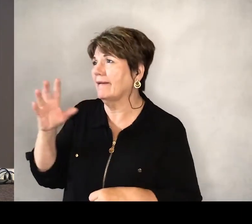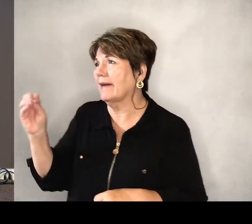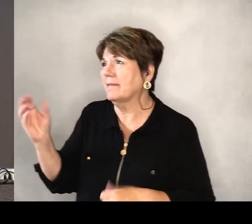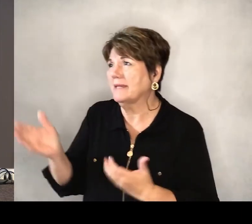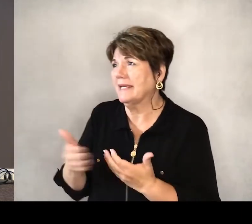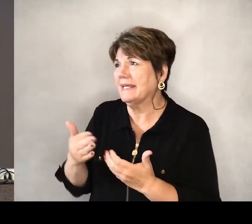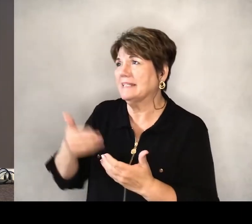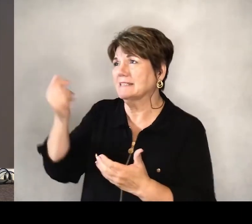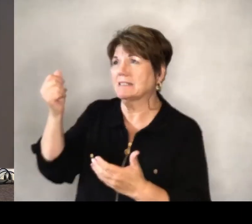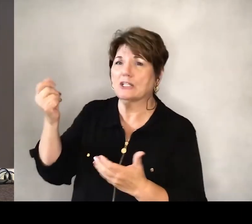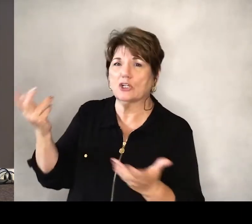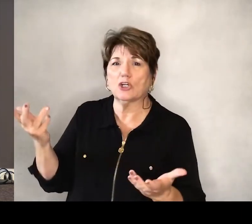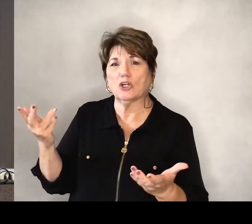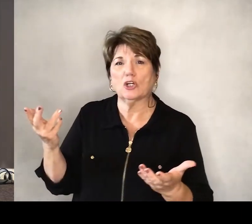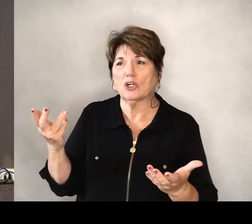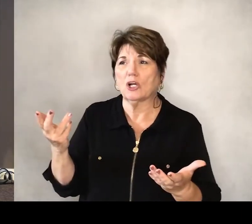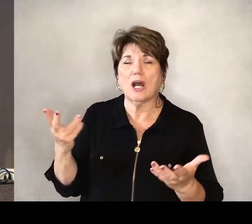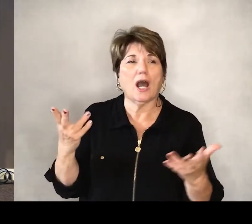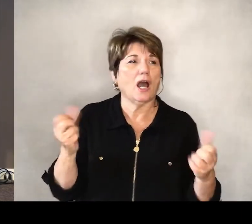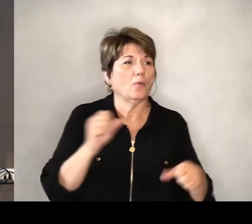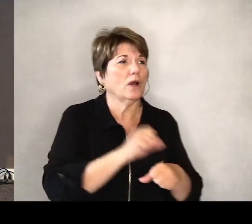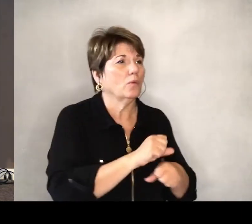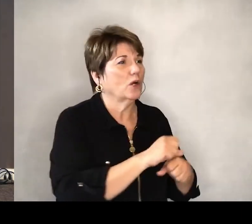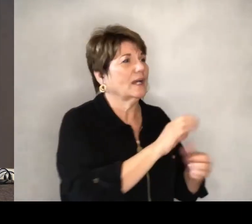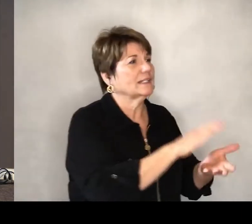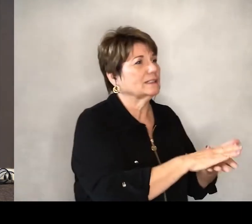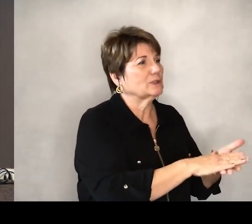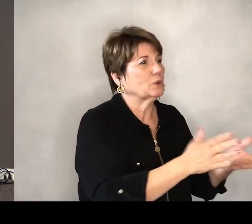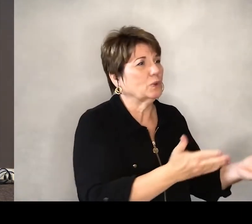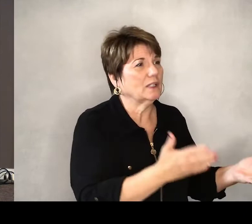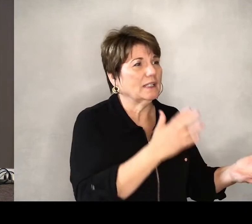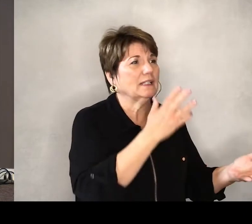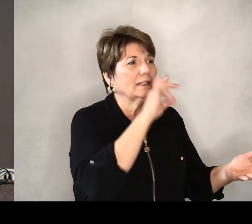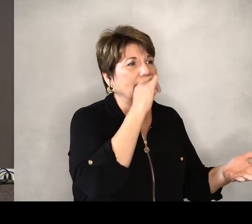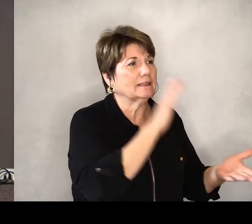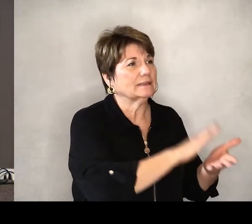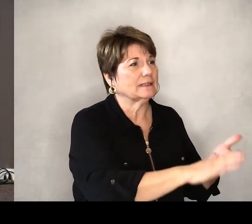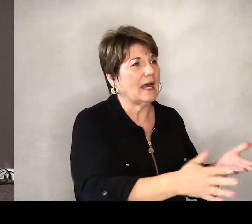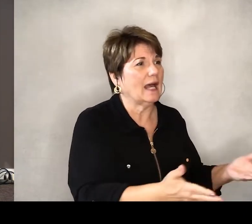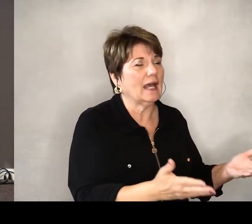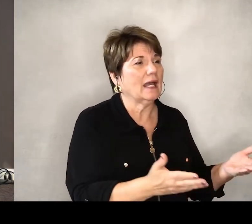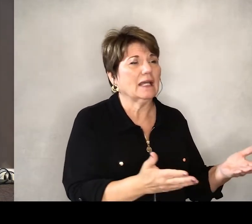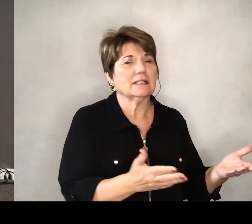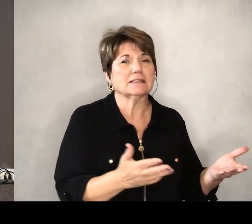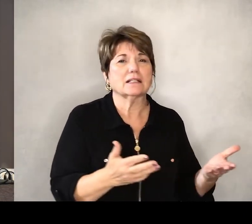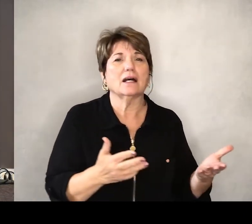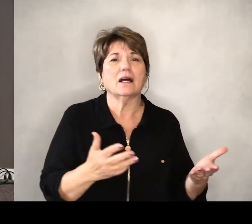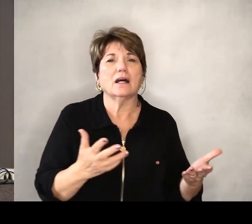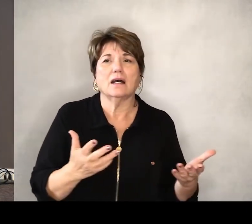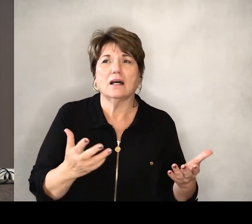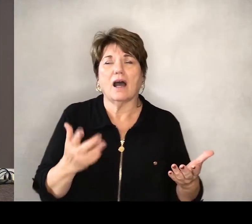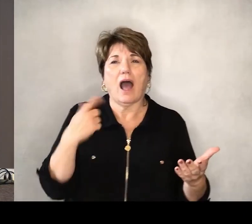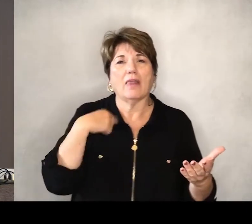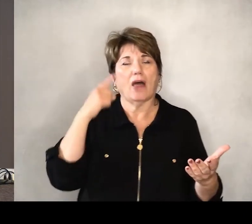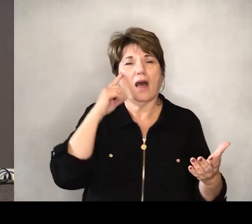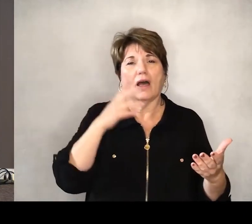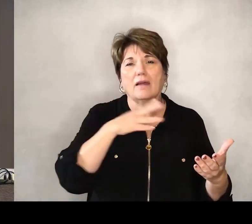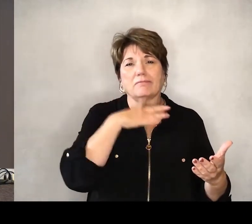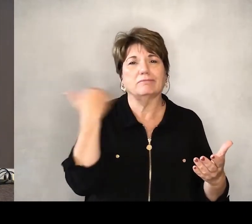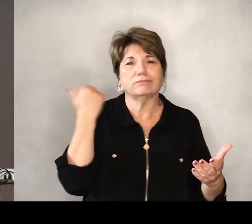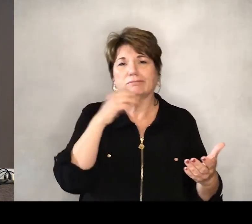easier, right? I want to work at the school. Kids are nice, right? Whatever. I wanted to do something else.